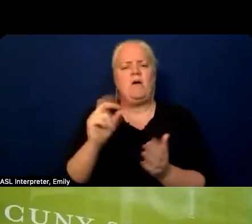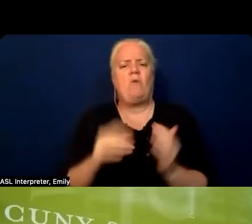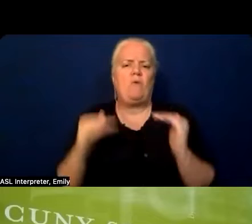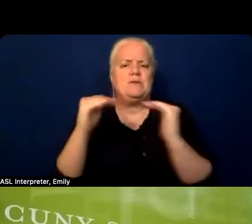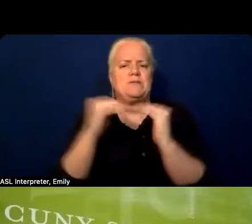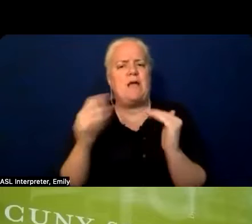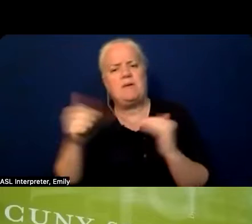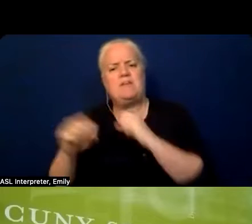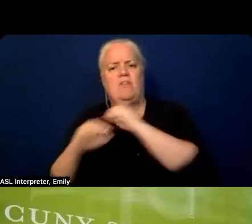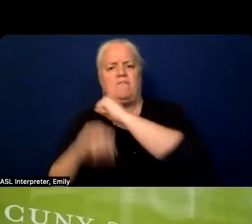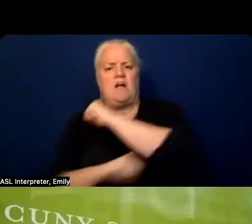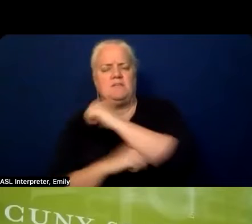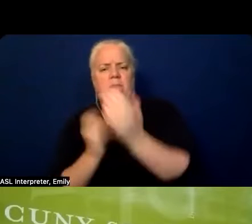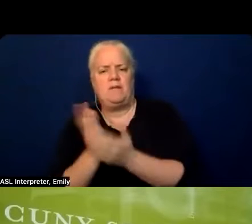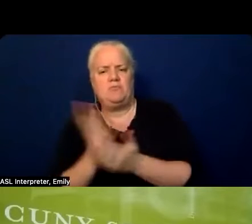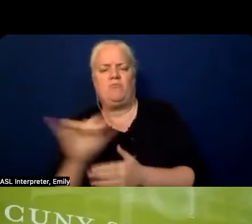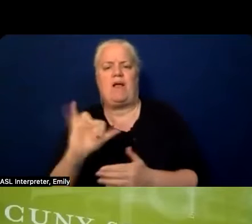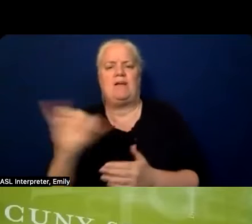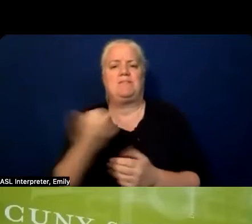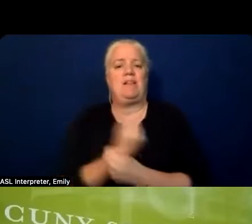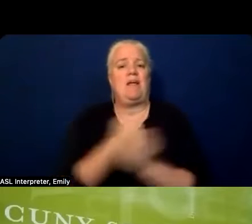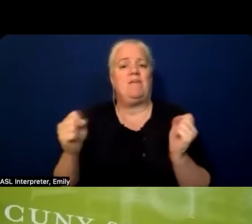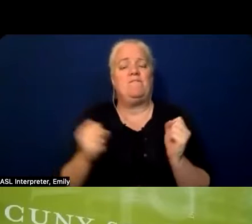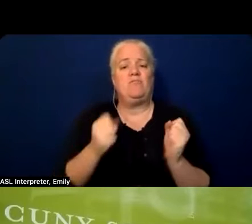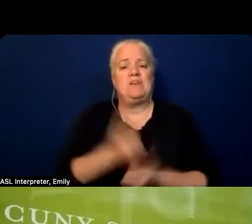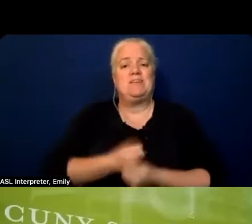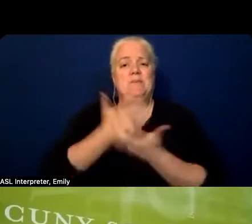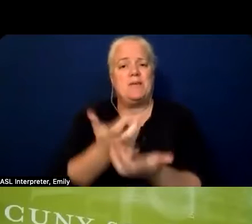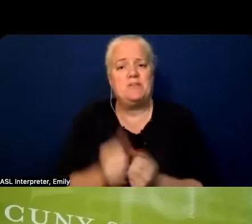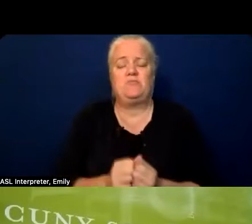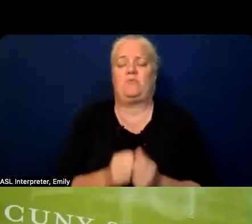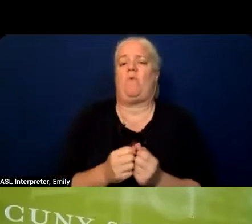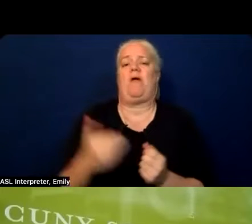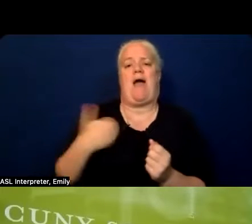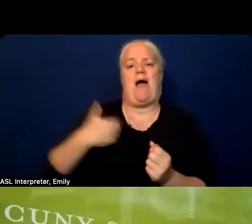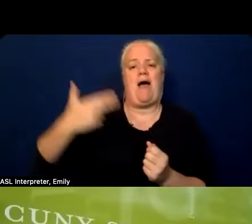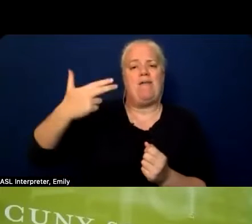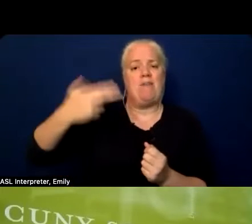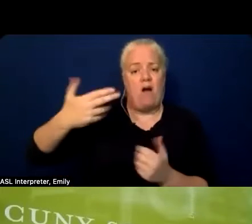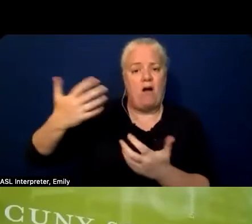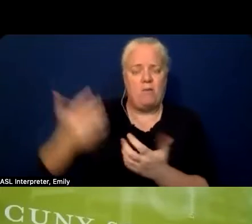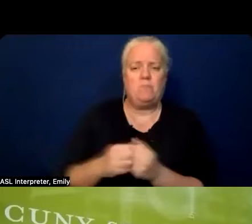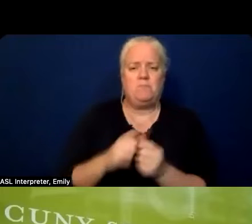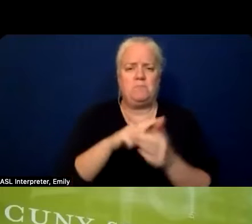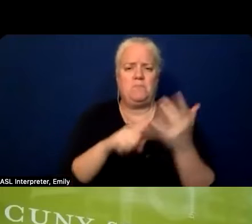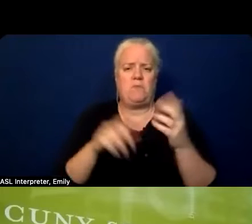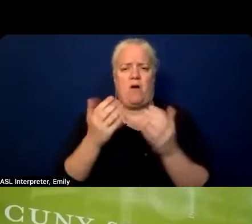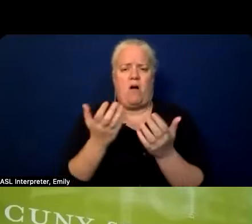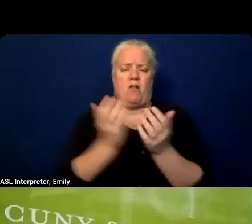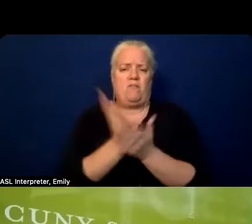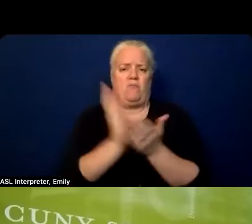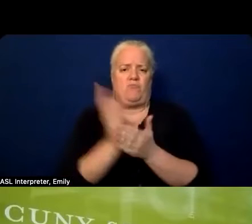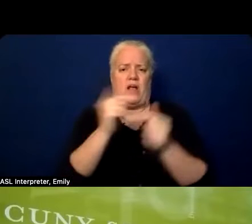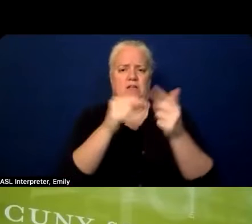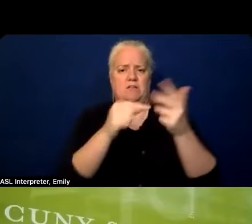rights include the right to free speech or the right to bear arms, which means that if a government action were to infringe upon the